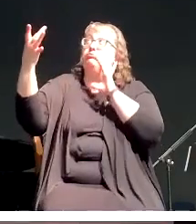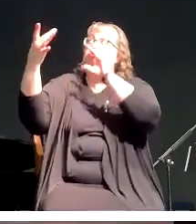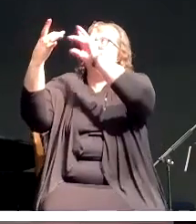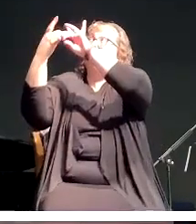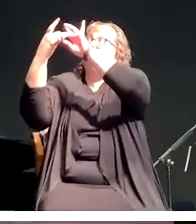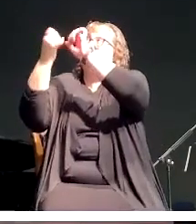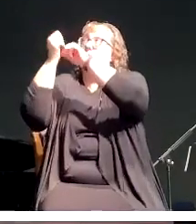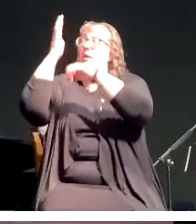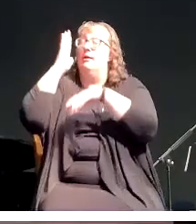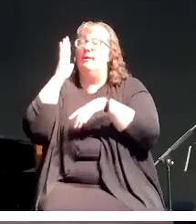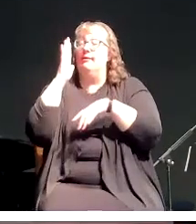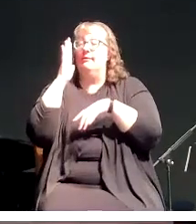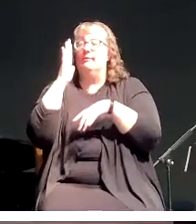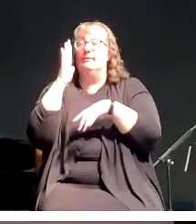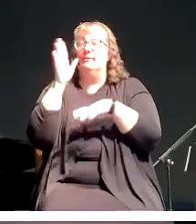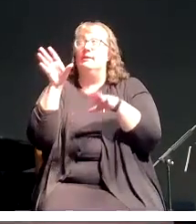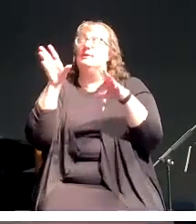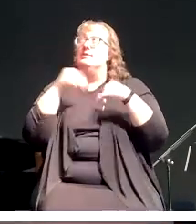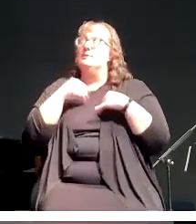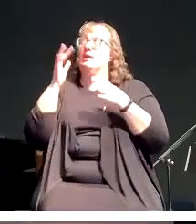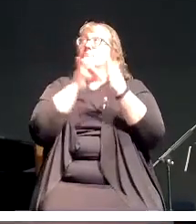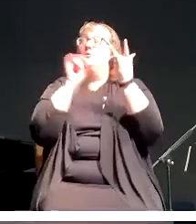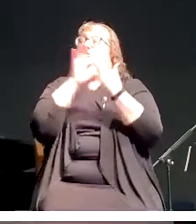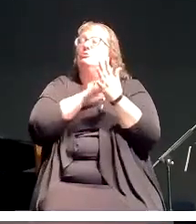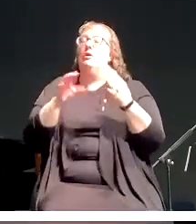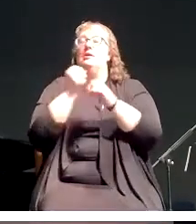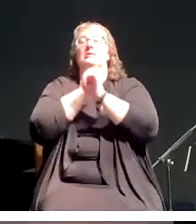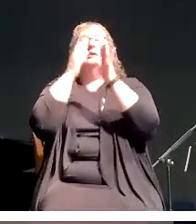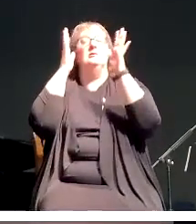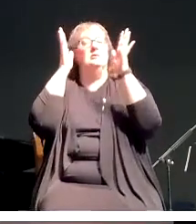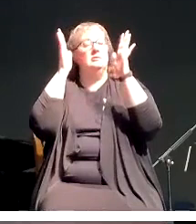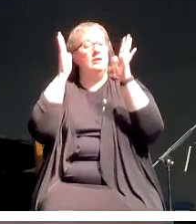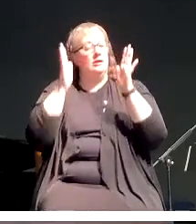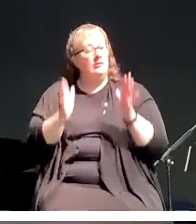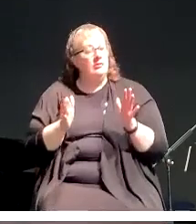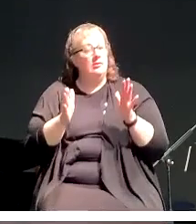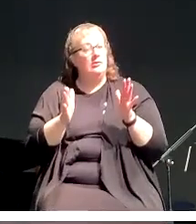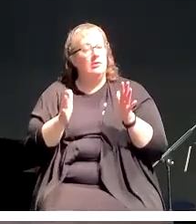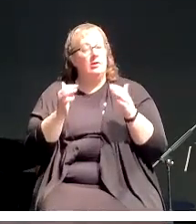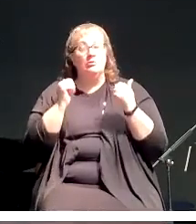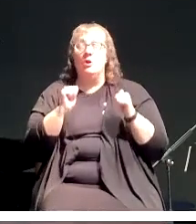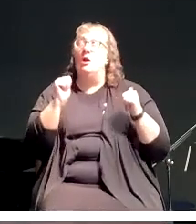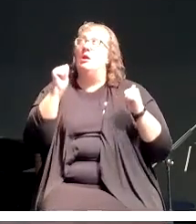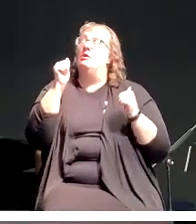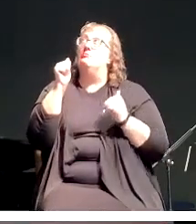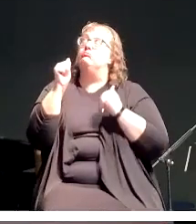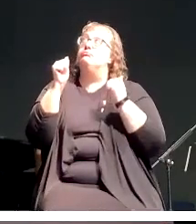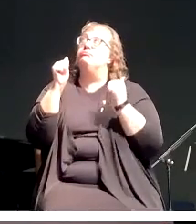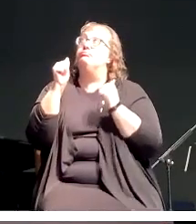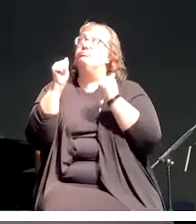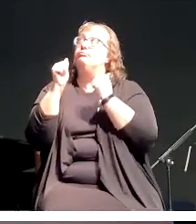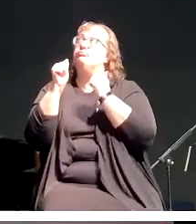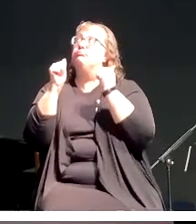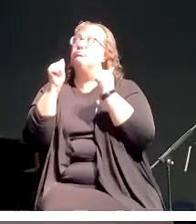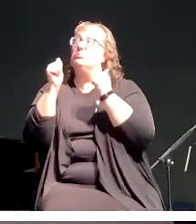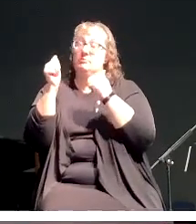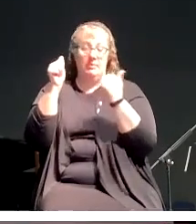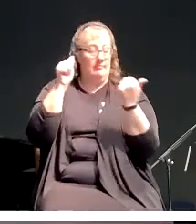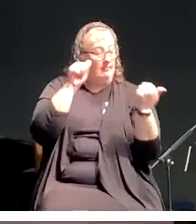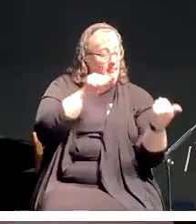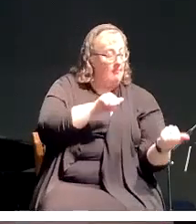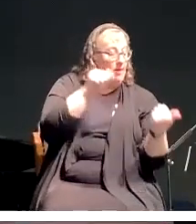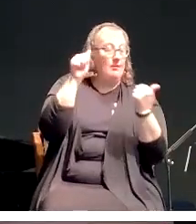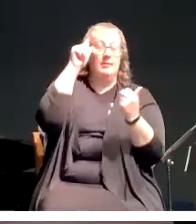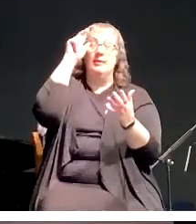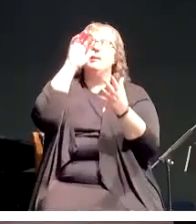with God is to accept Jesus Christ as our Savior and to try and follow his ways, to be baptized into the